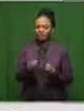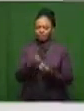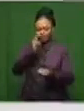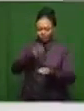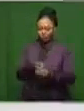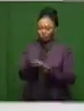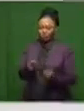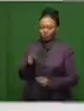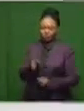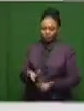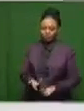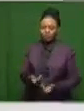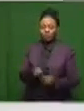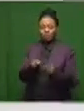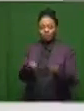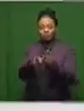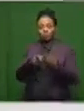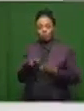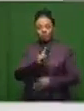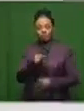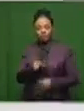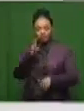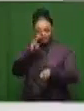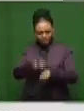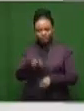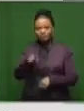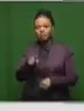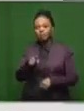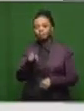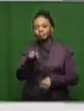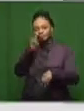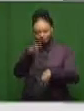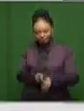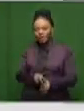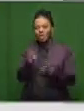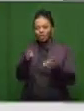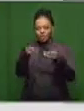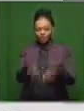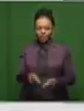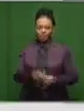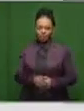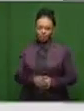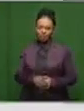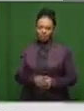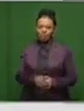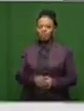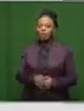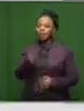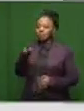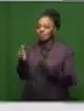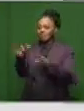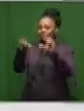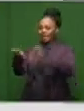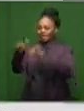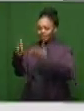it requires education from those who are able to communicate and maybe scientists cannot communicate